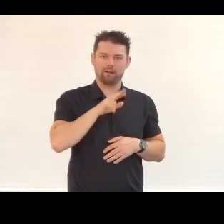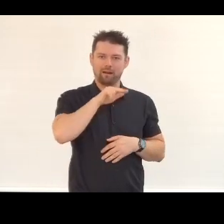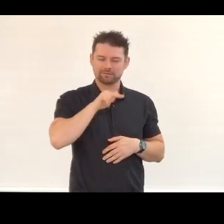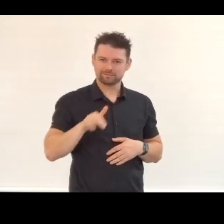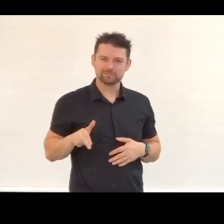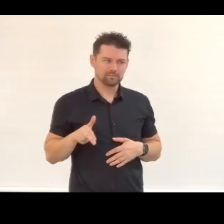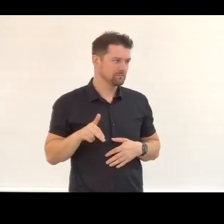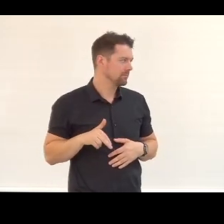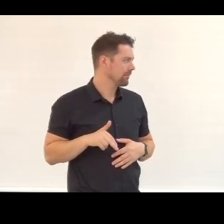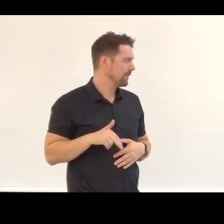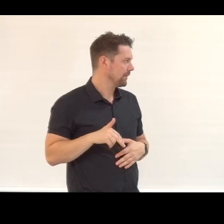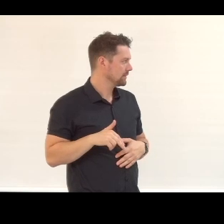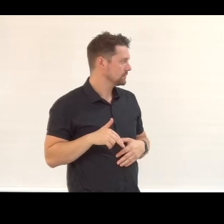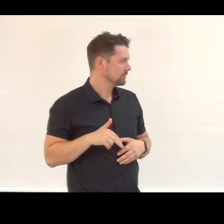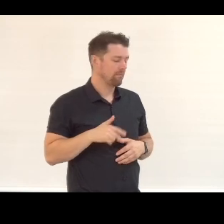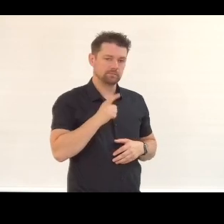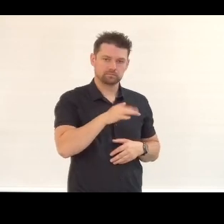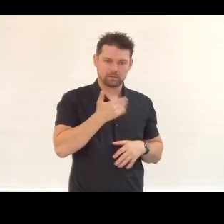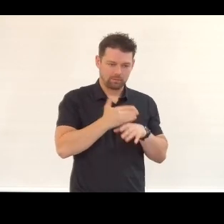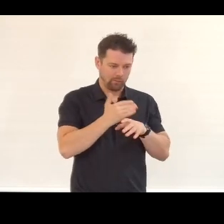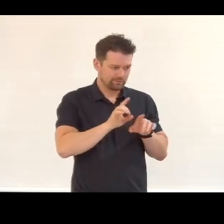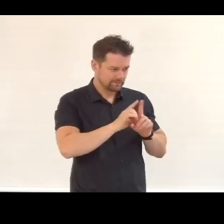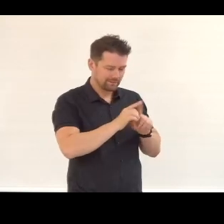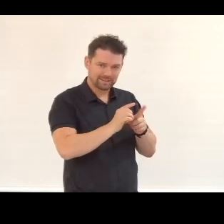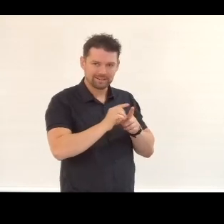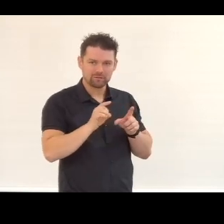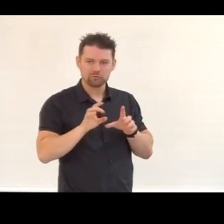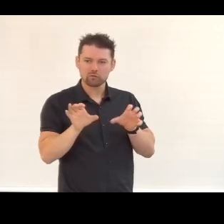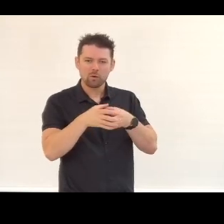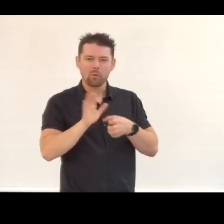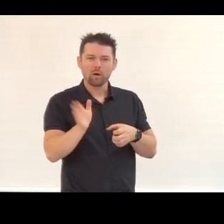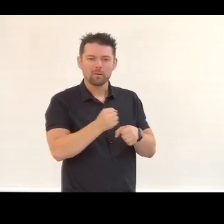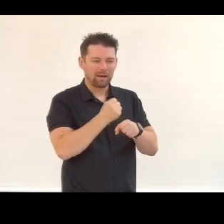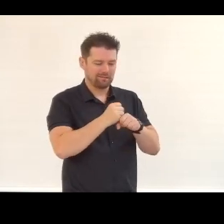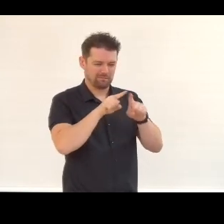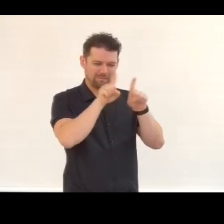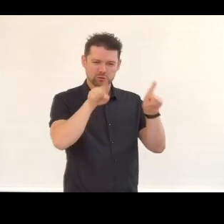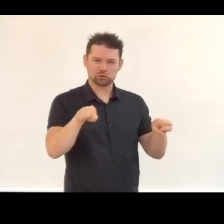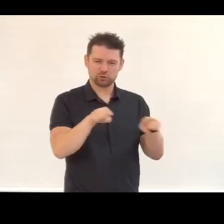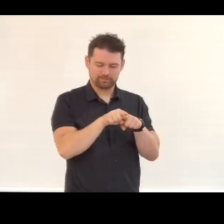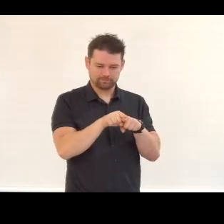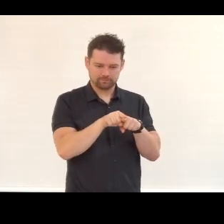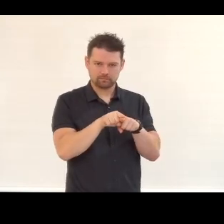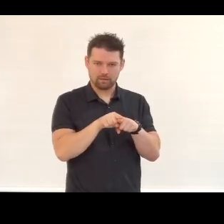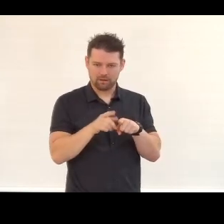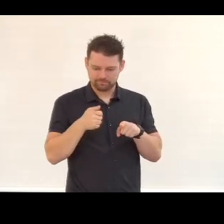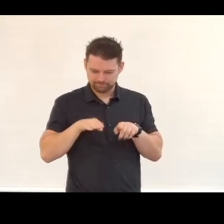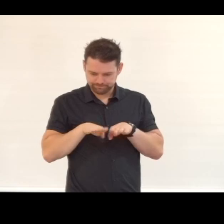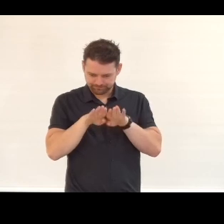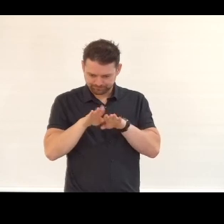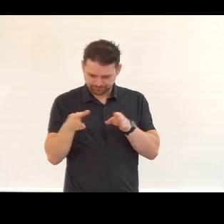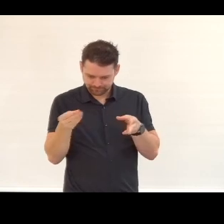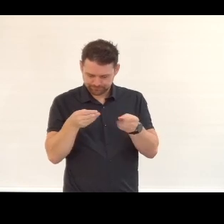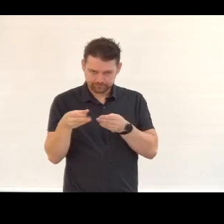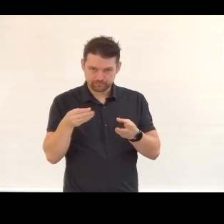it. So she worked together with different crew members, so they all made like a little patch of artwork, and she combined them all